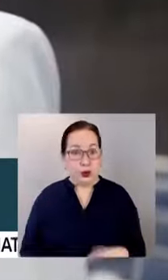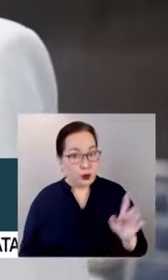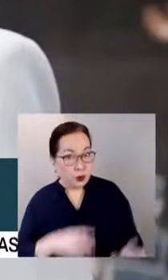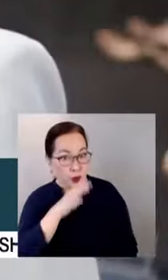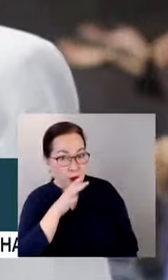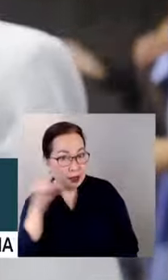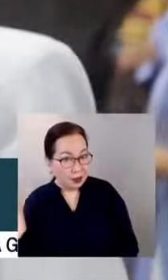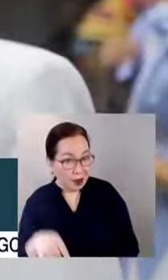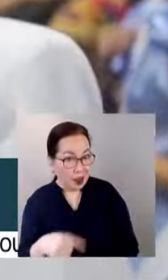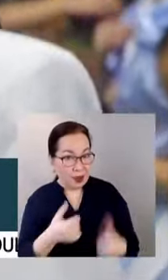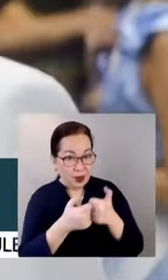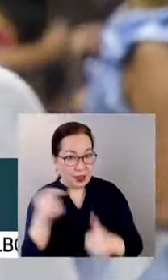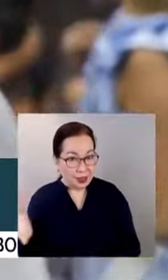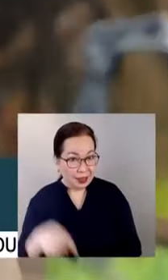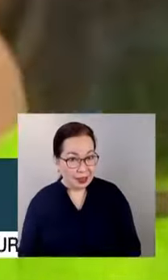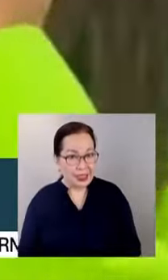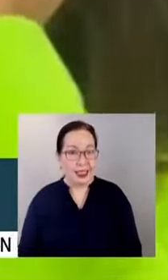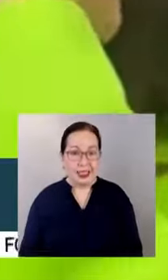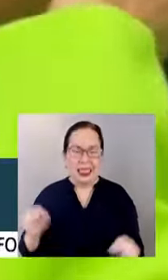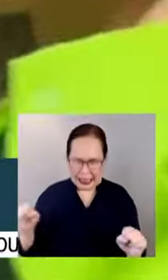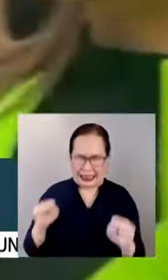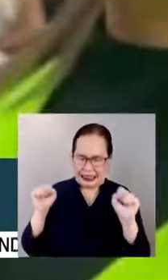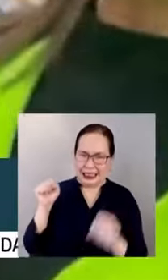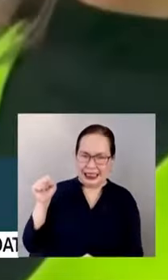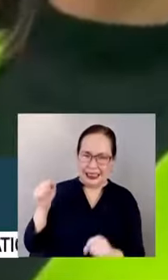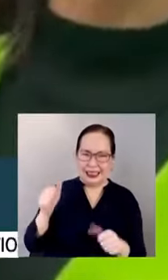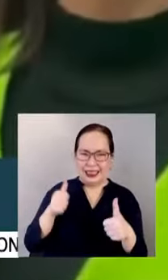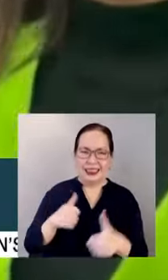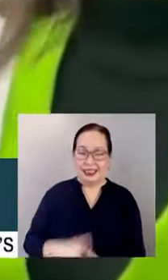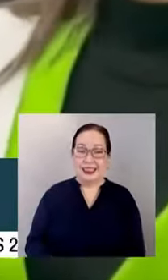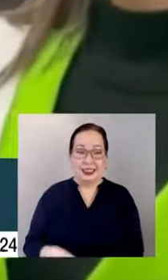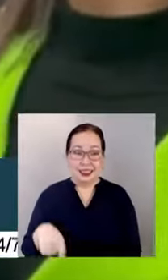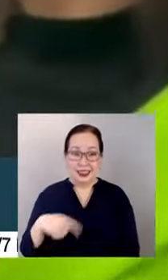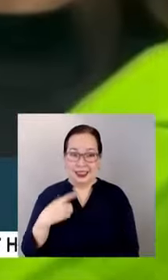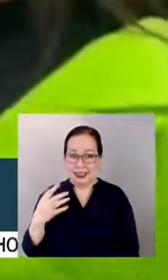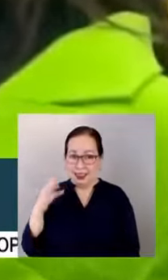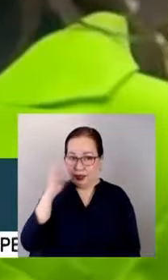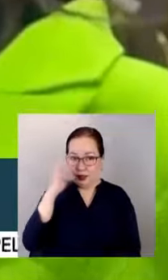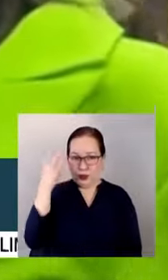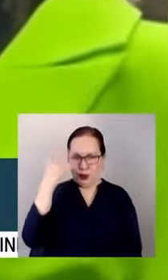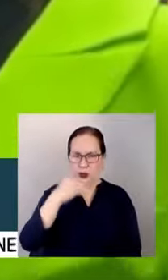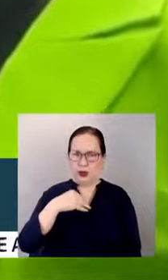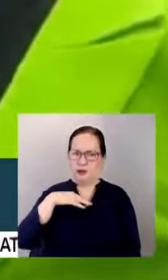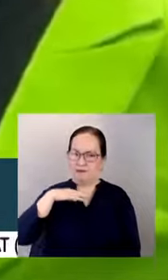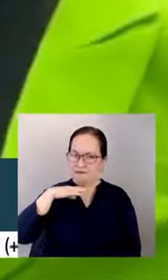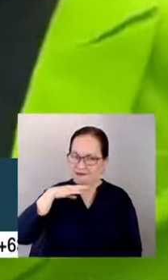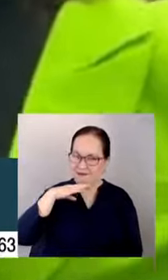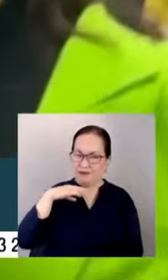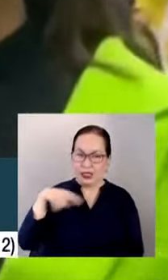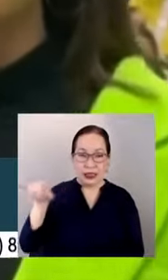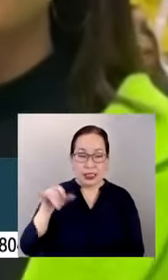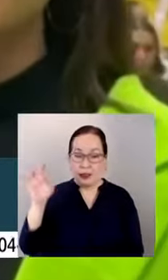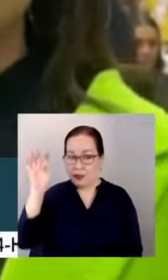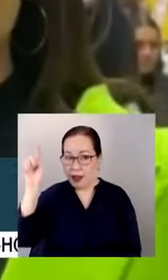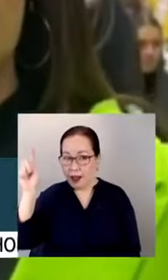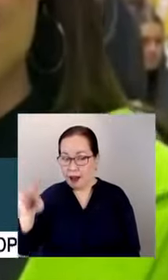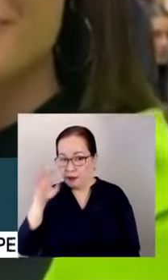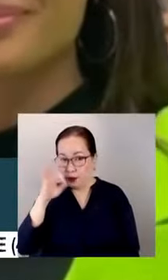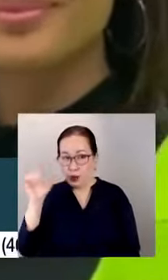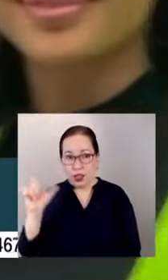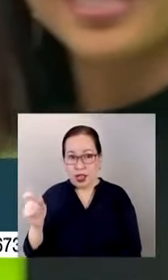boyfriend. Yes, I cannot wait. Filipina beauty shone bright when Phil-Italian Celeste and Phil-Am Miss